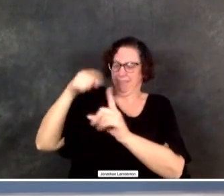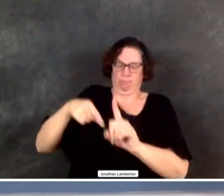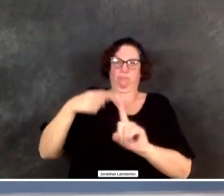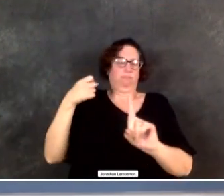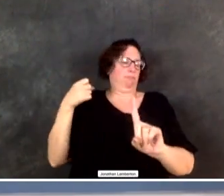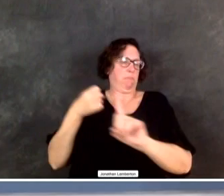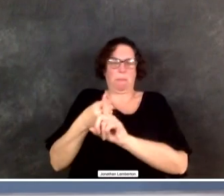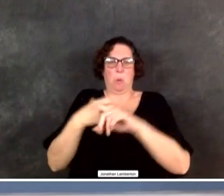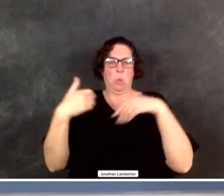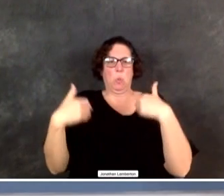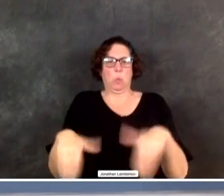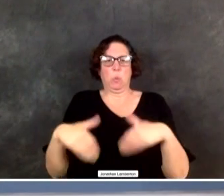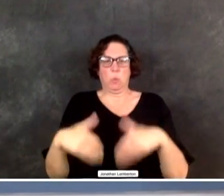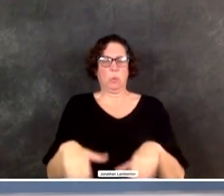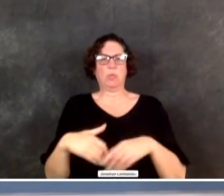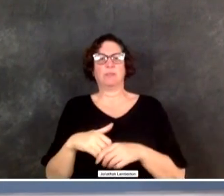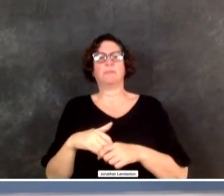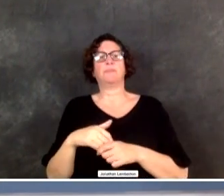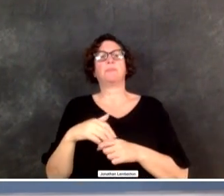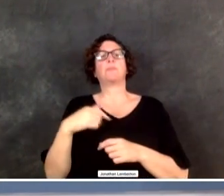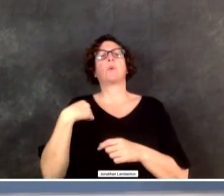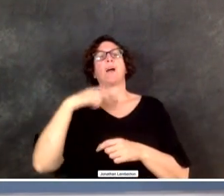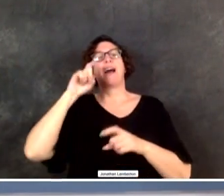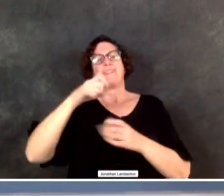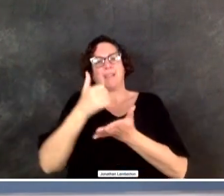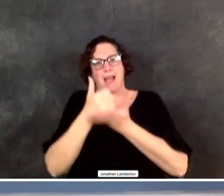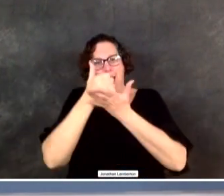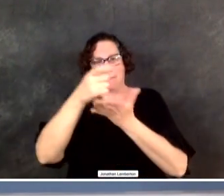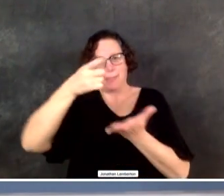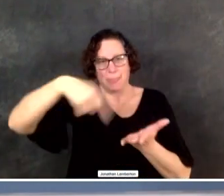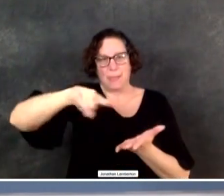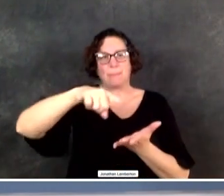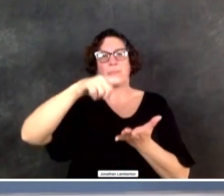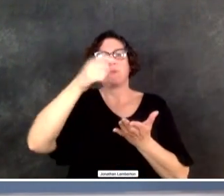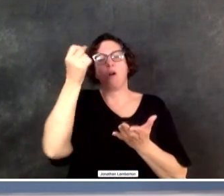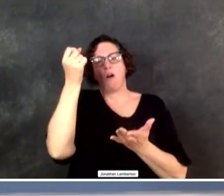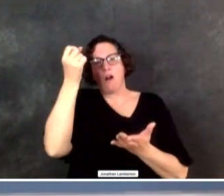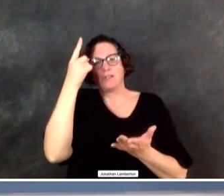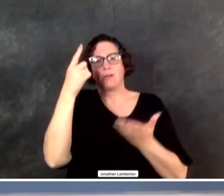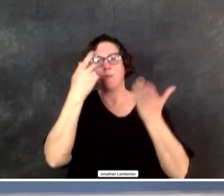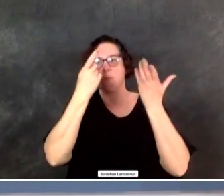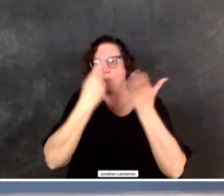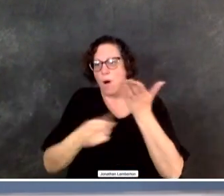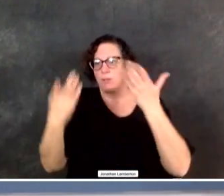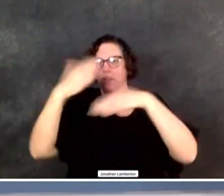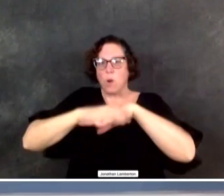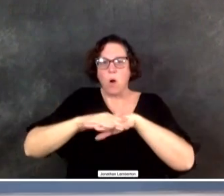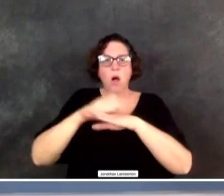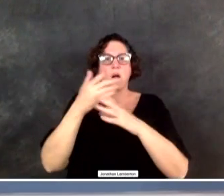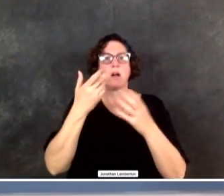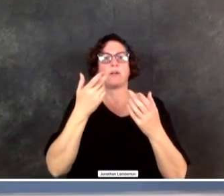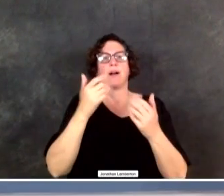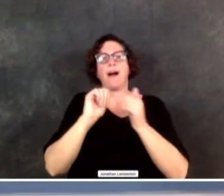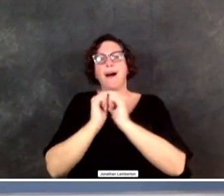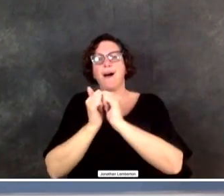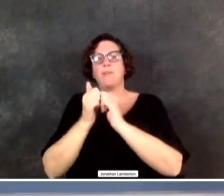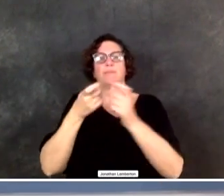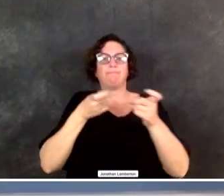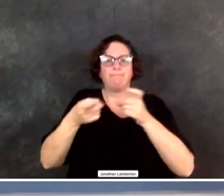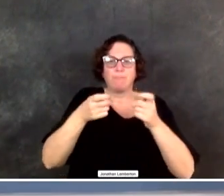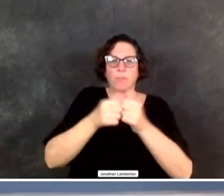the concept. Our teachers are being very creative in that regard as well. Grading will not look the same as it would